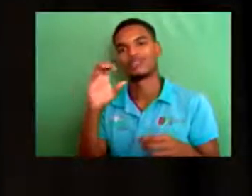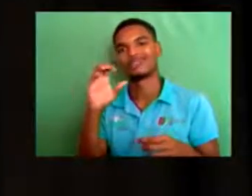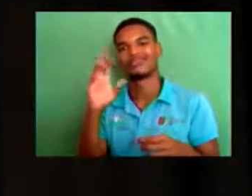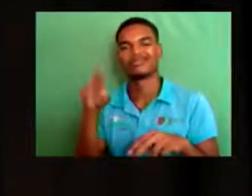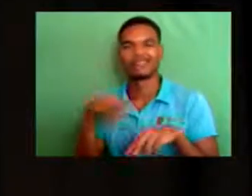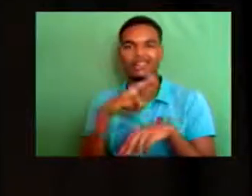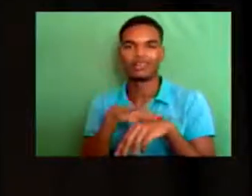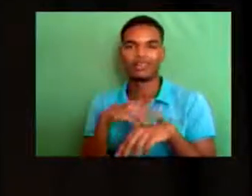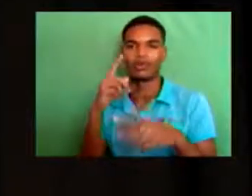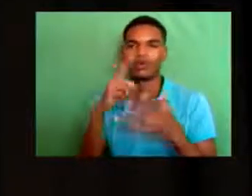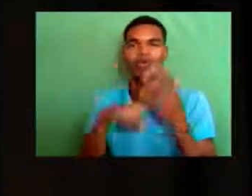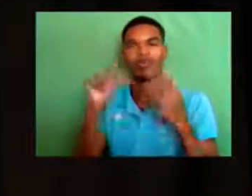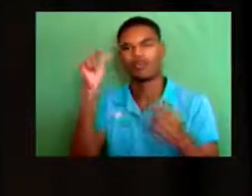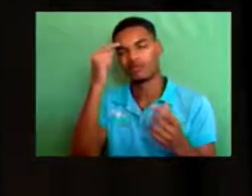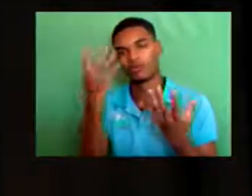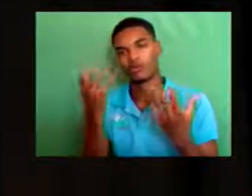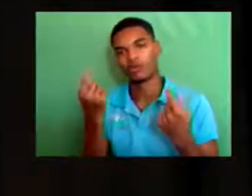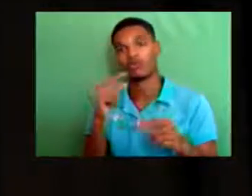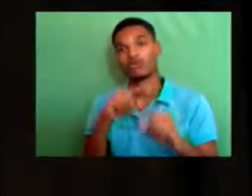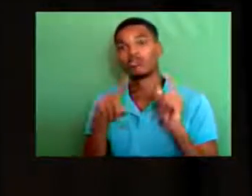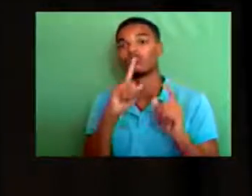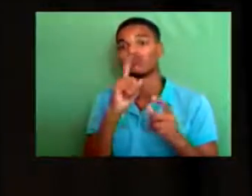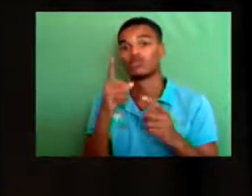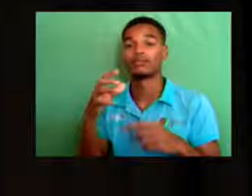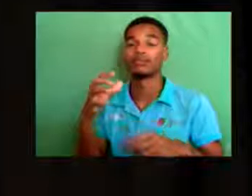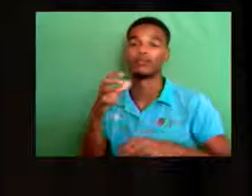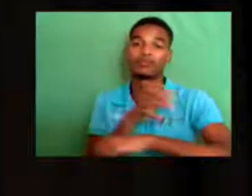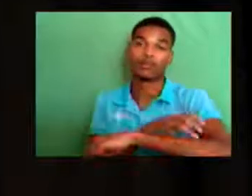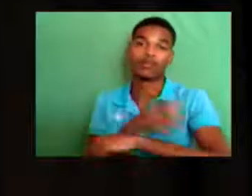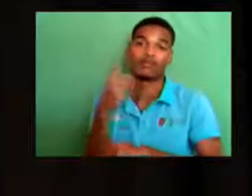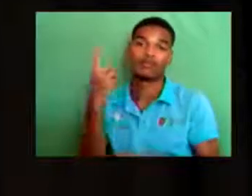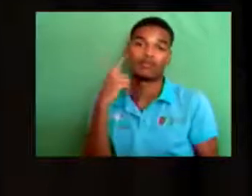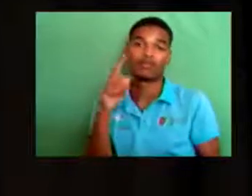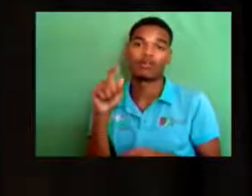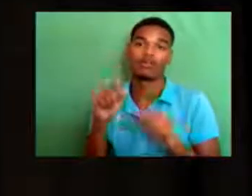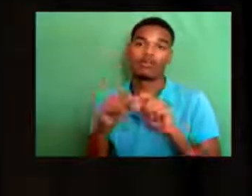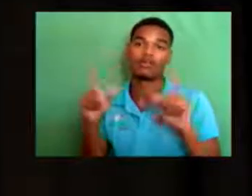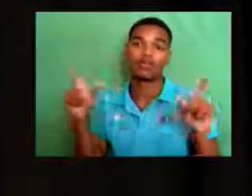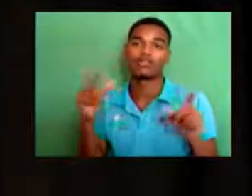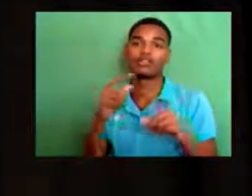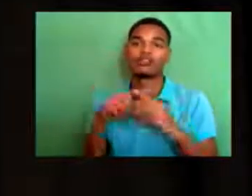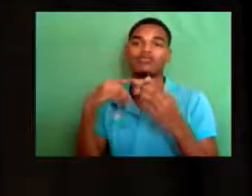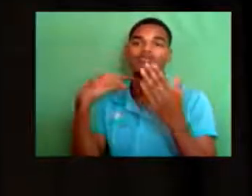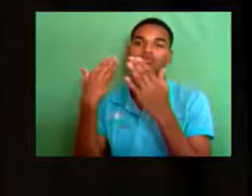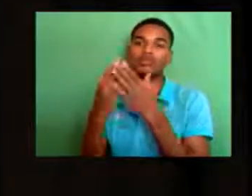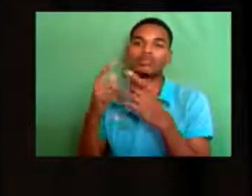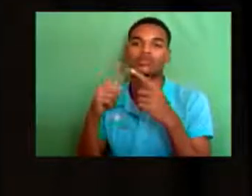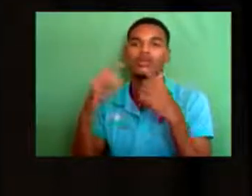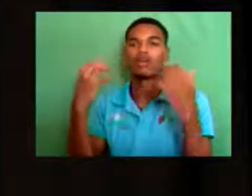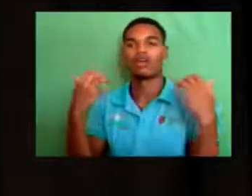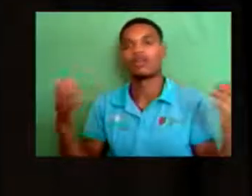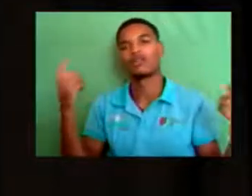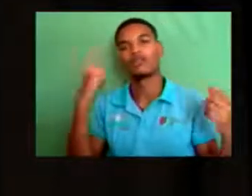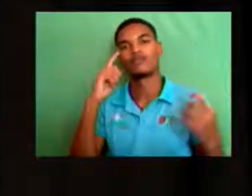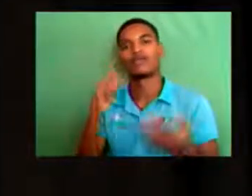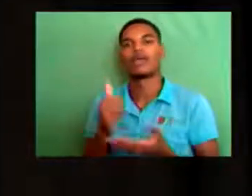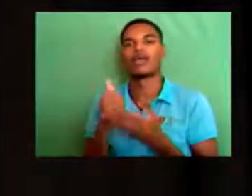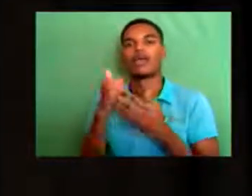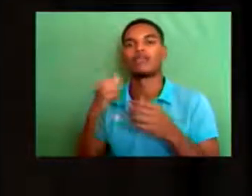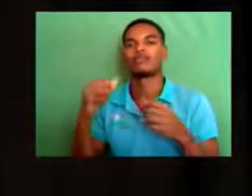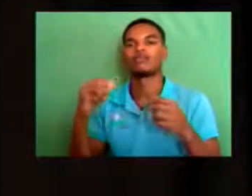do, but a very powerful tool for the broadcaster to extend its reach to its audience, to build firmer ties with its